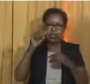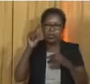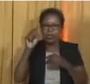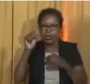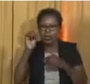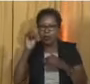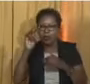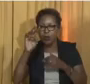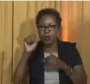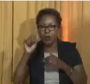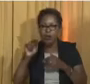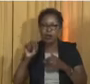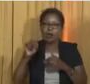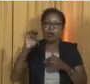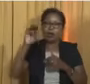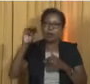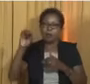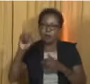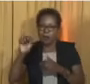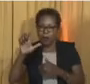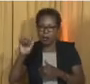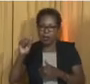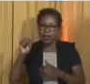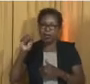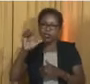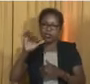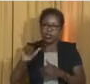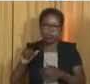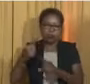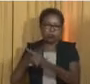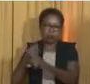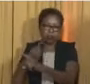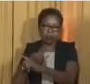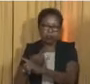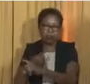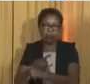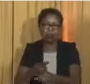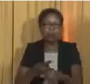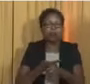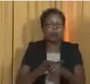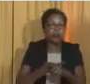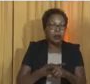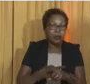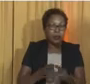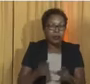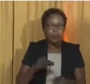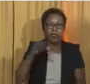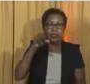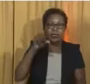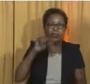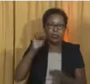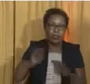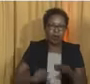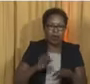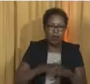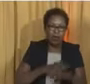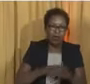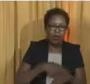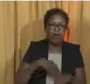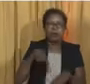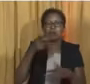Malaysia, Slovakia, and Peru. While courts in France, Georgia, South Africa, Singapore,